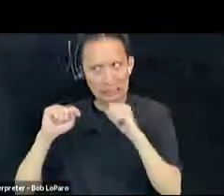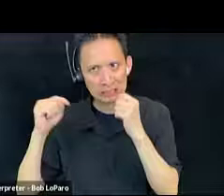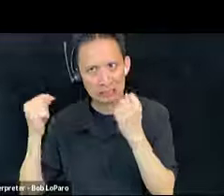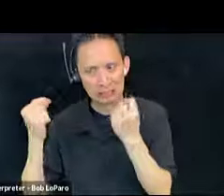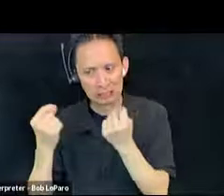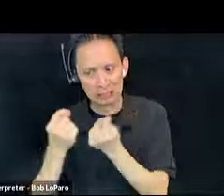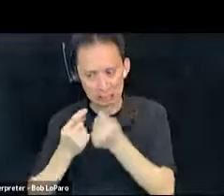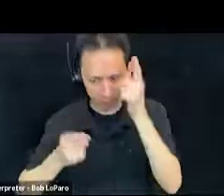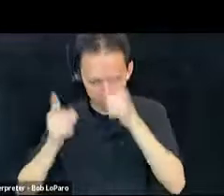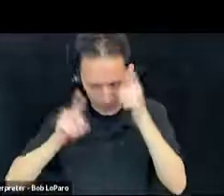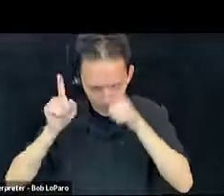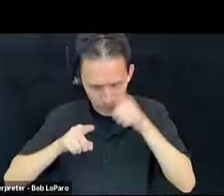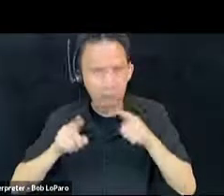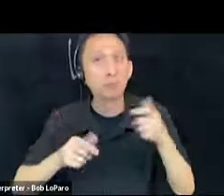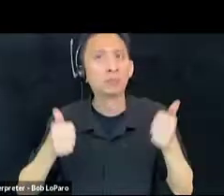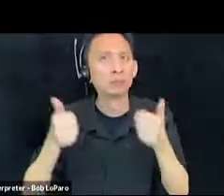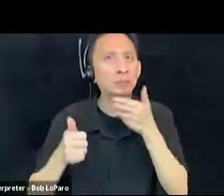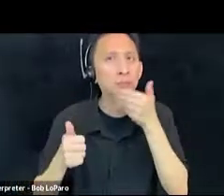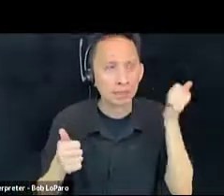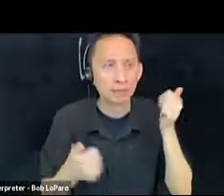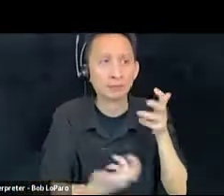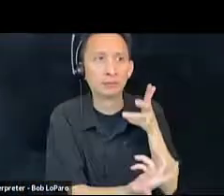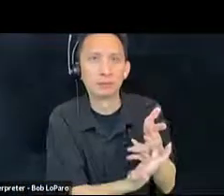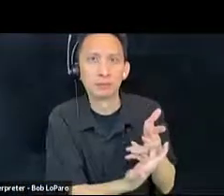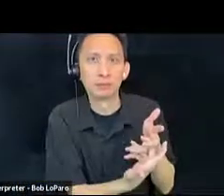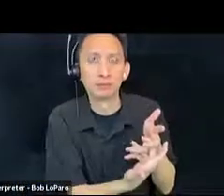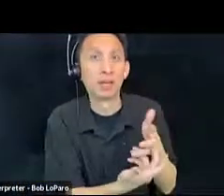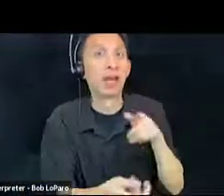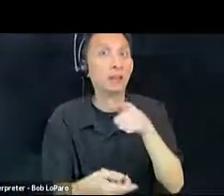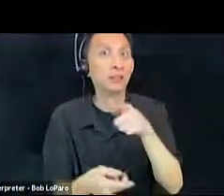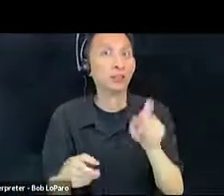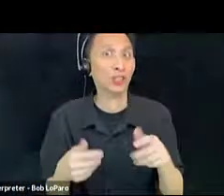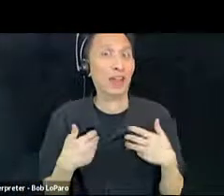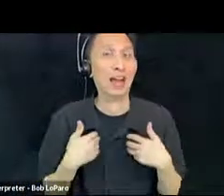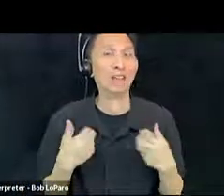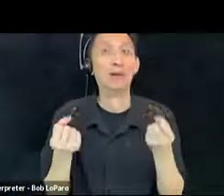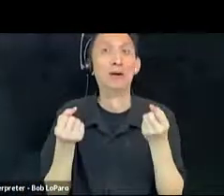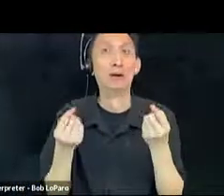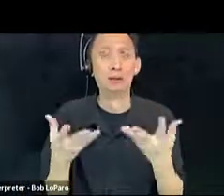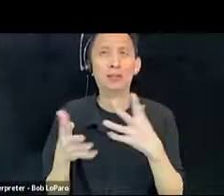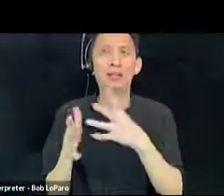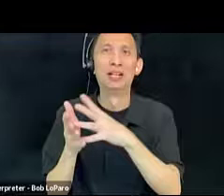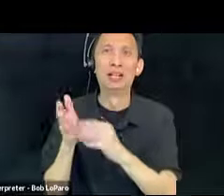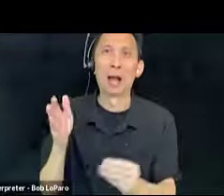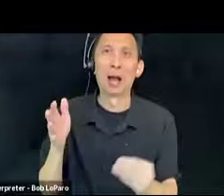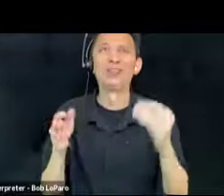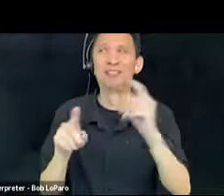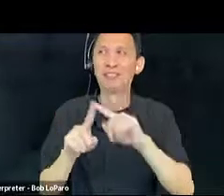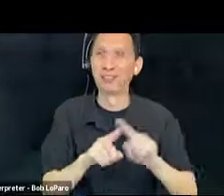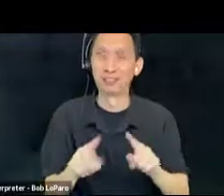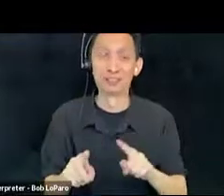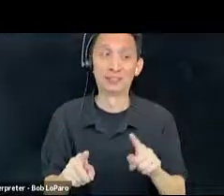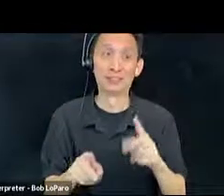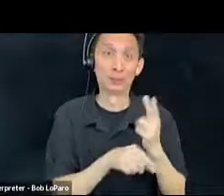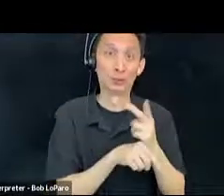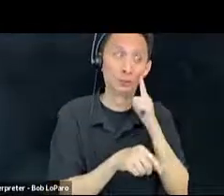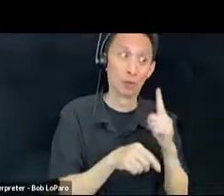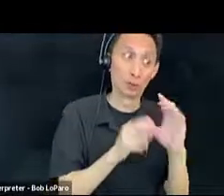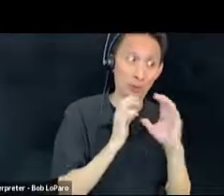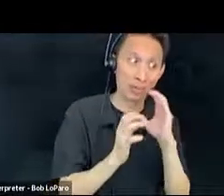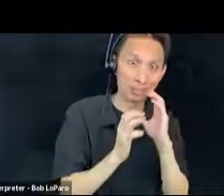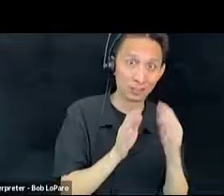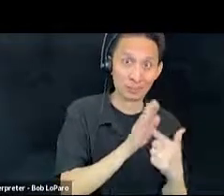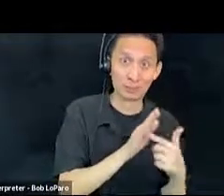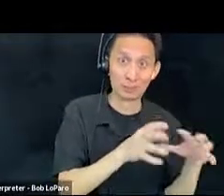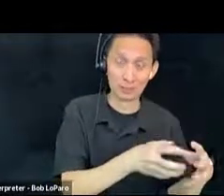you have multiples of it. So, because you may start needing to use it as a simple system or as a communication piece, and so you want to make sure that you